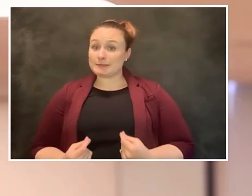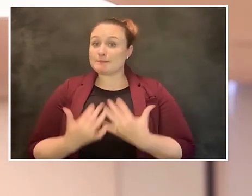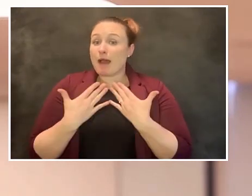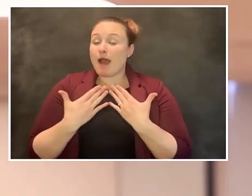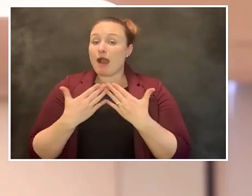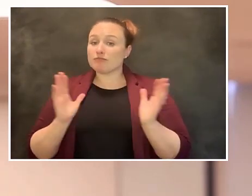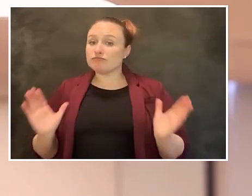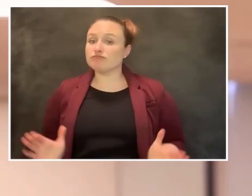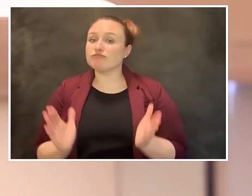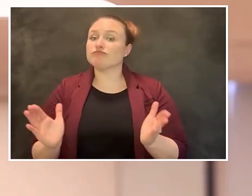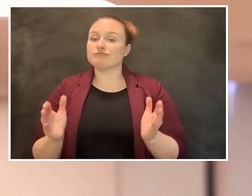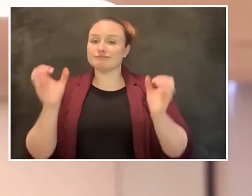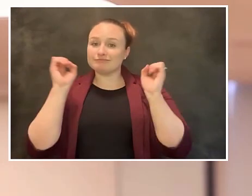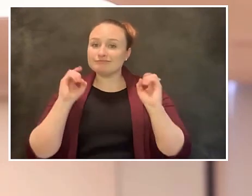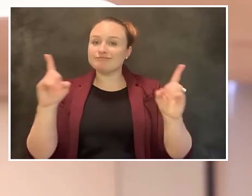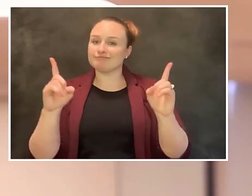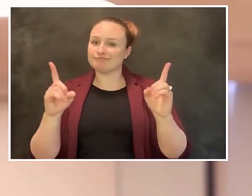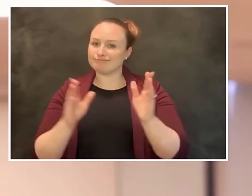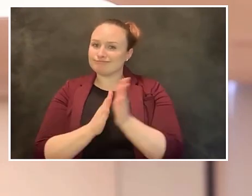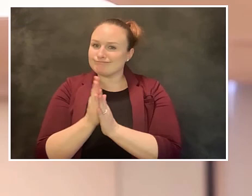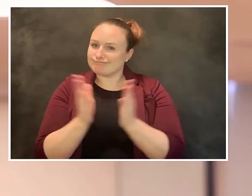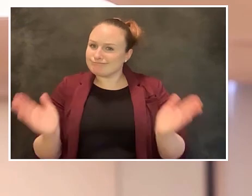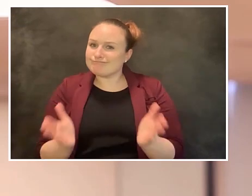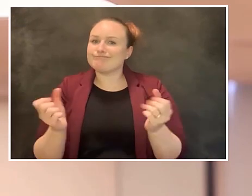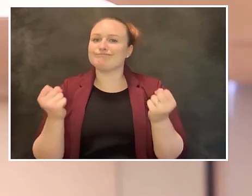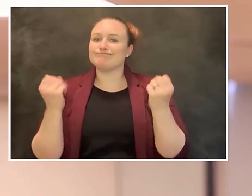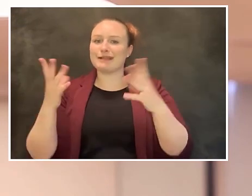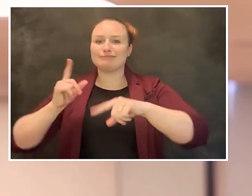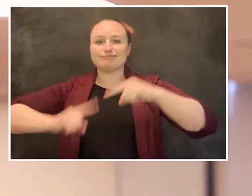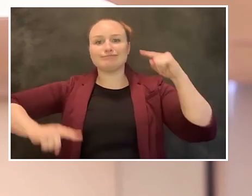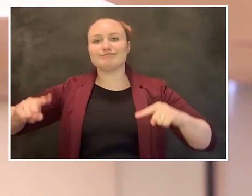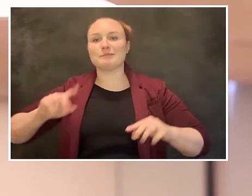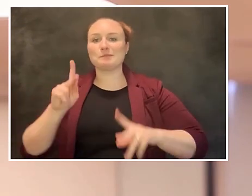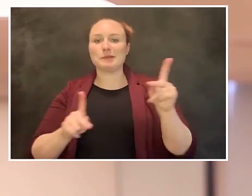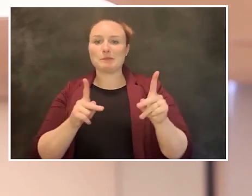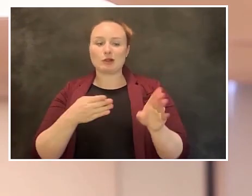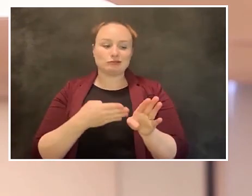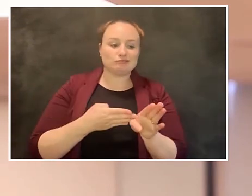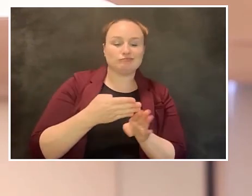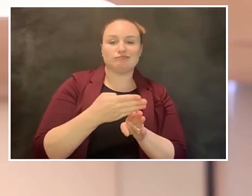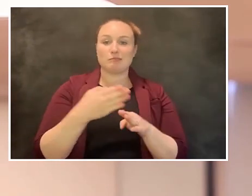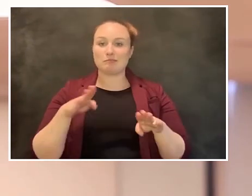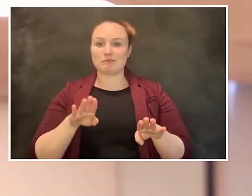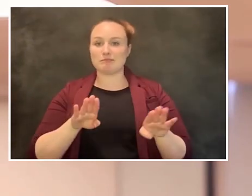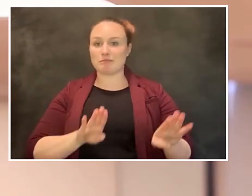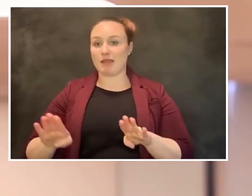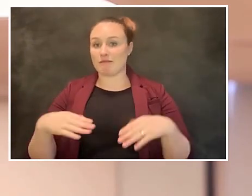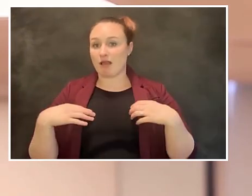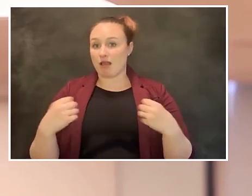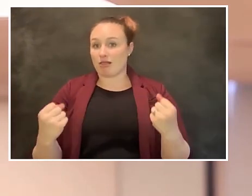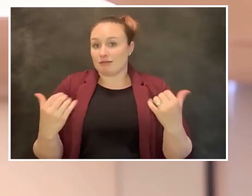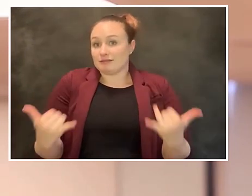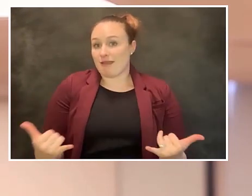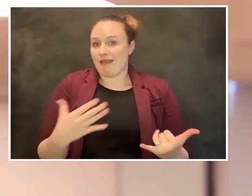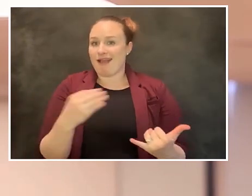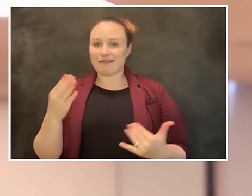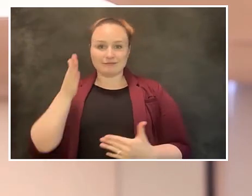promote, and educate and encourage a wide variety of folks to pursue careers in behavioral health today and in the